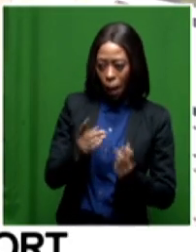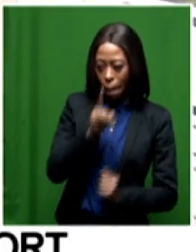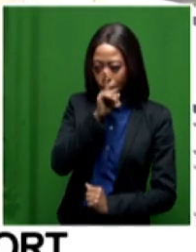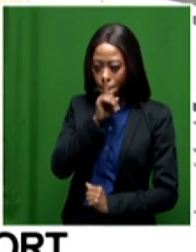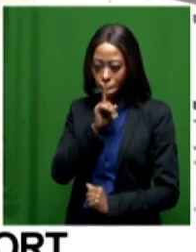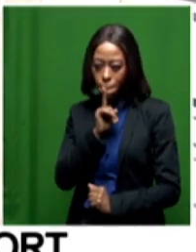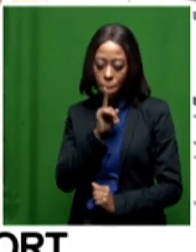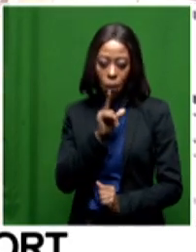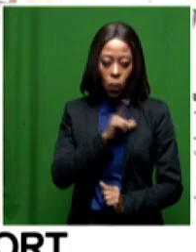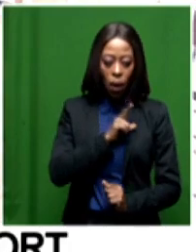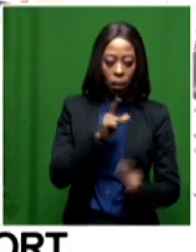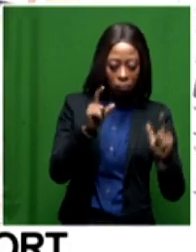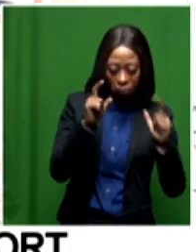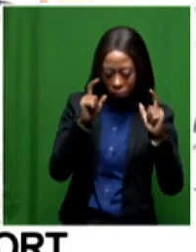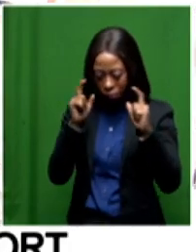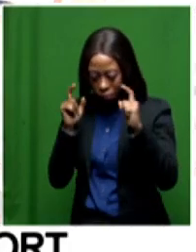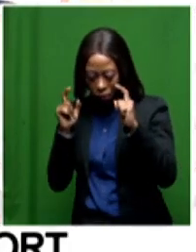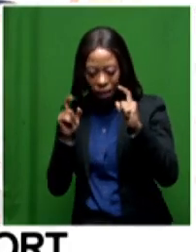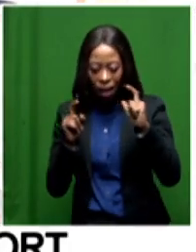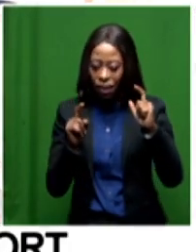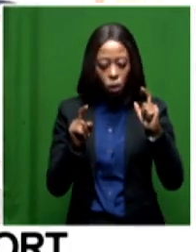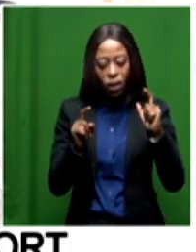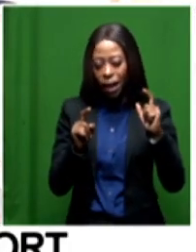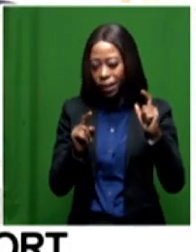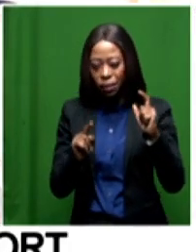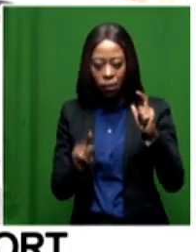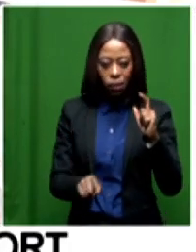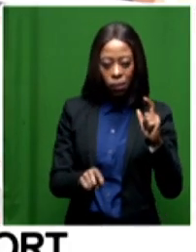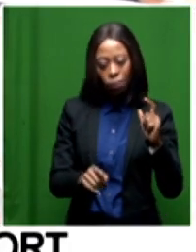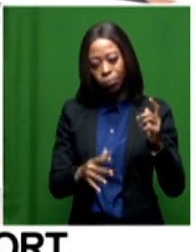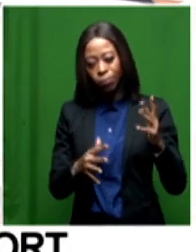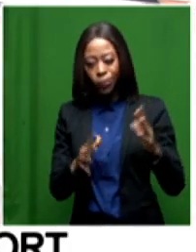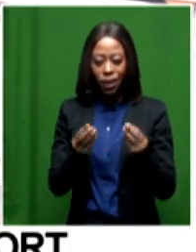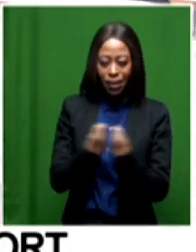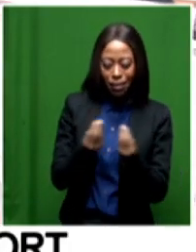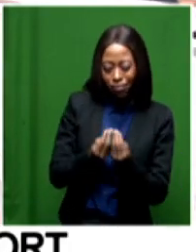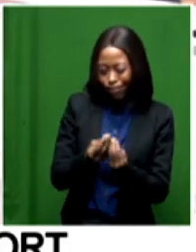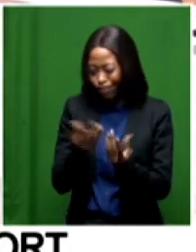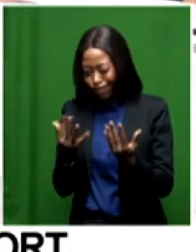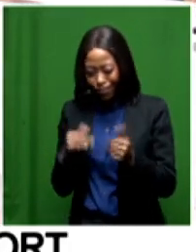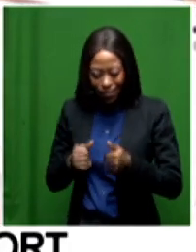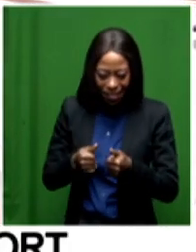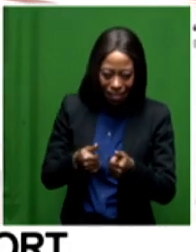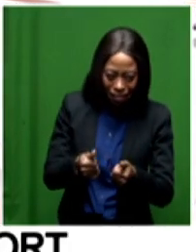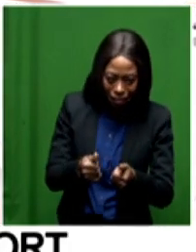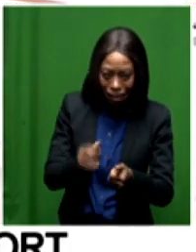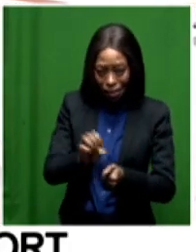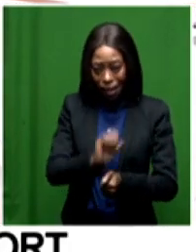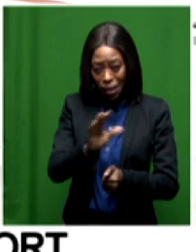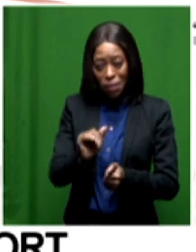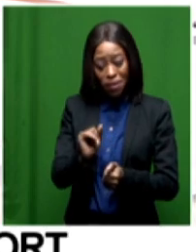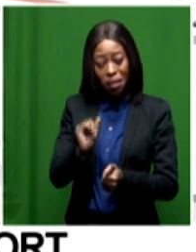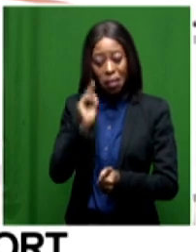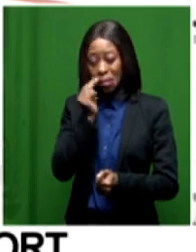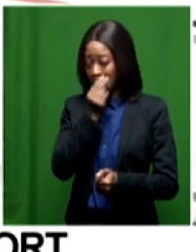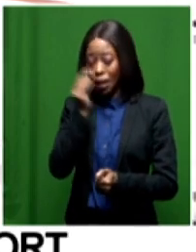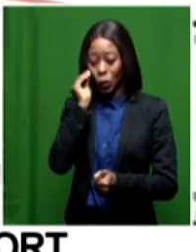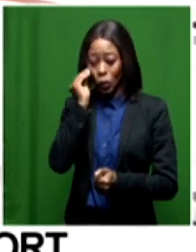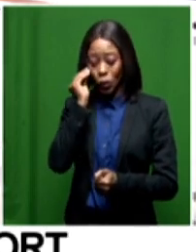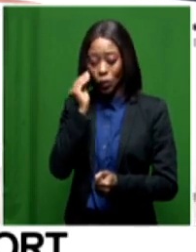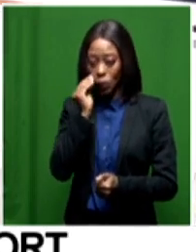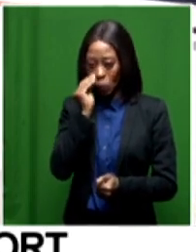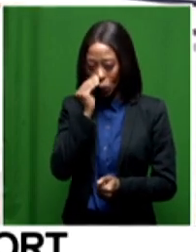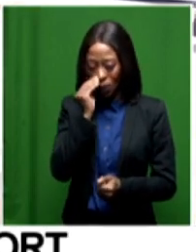to be a little bit cautiously optimistic, but things are looking very, very good for the return of Formula One to South Africa. It's wonderful.